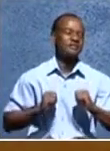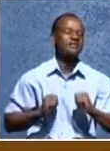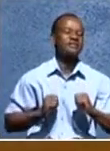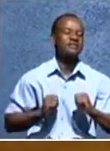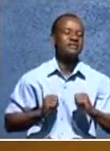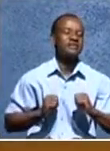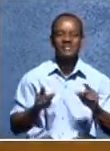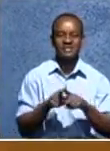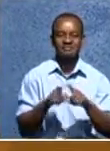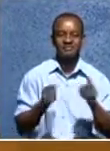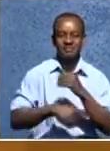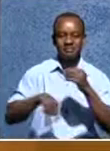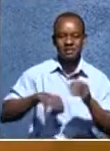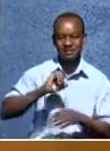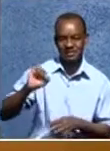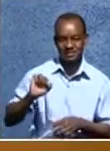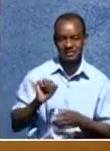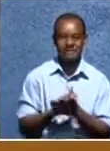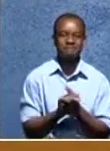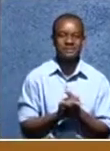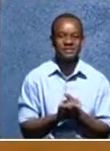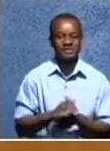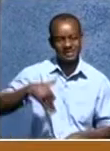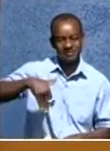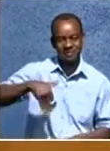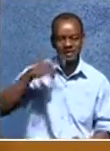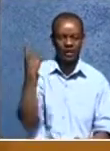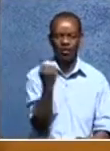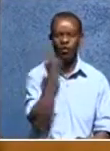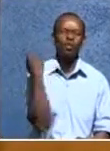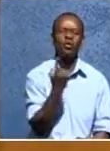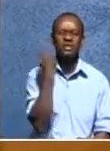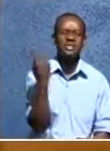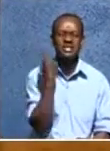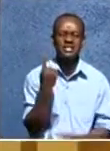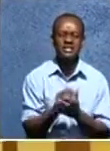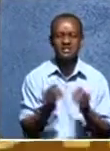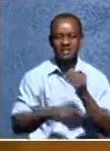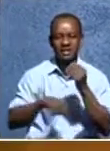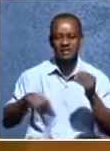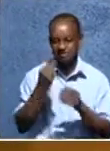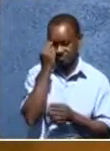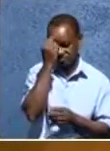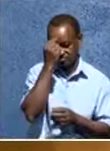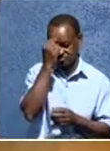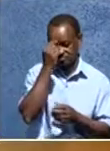apart and what gives Namibia a brand identity. But we cannot do that in